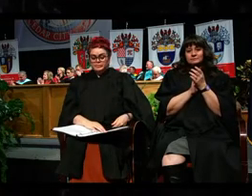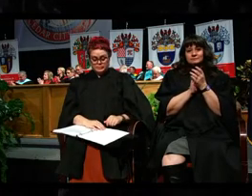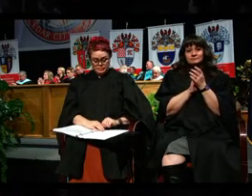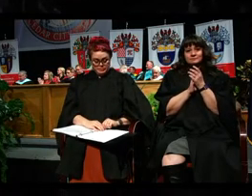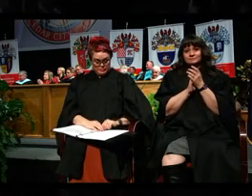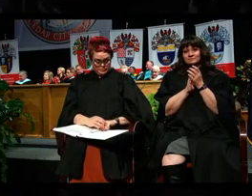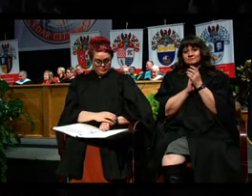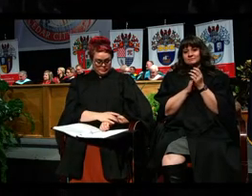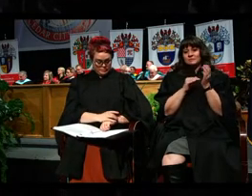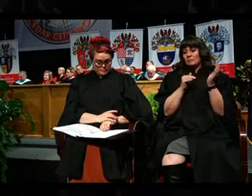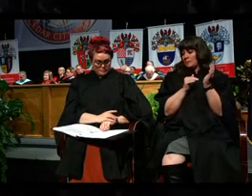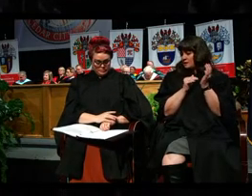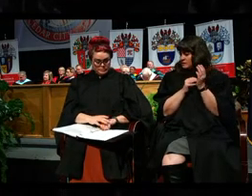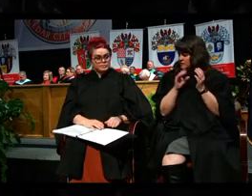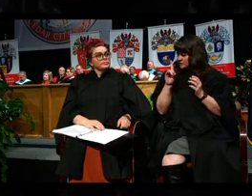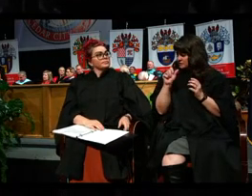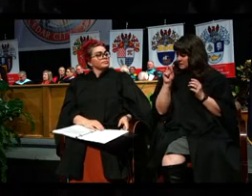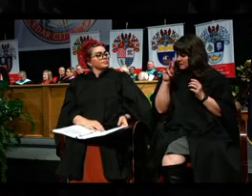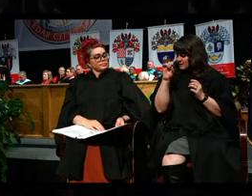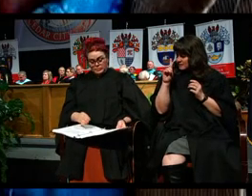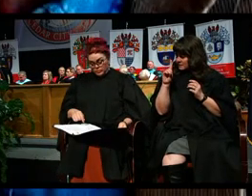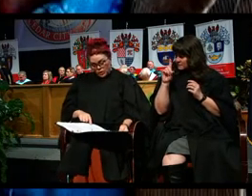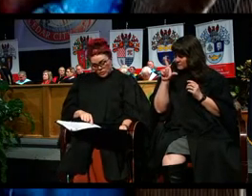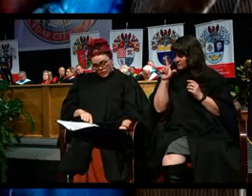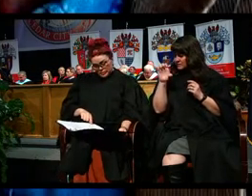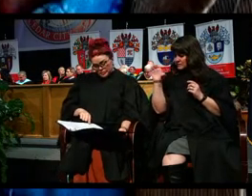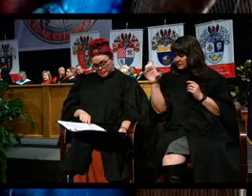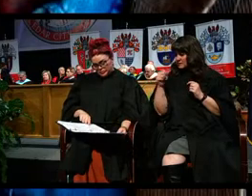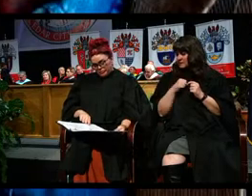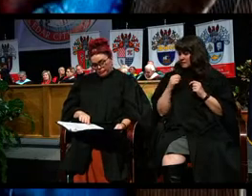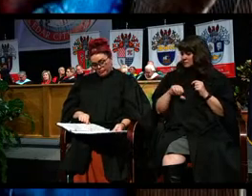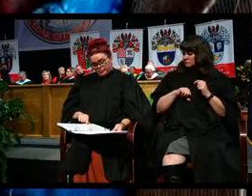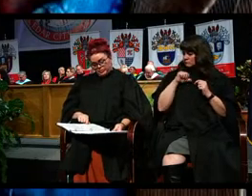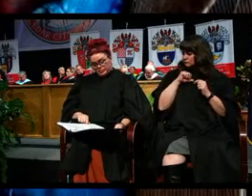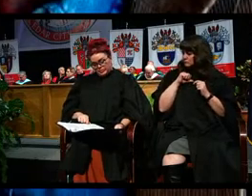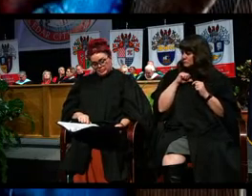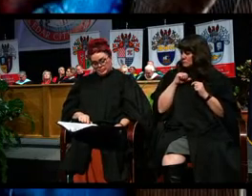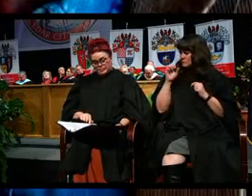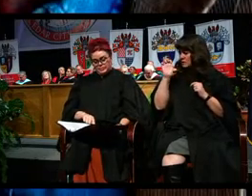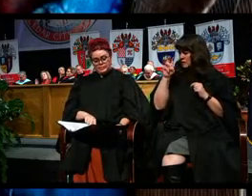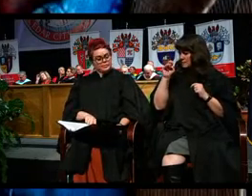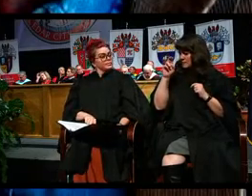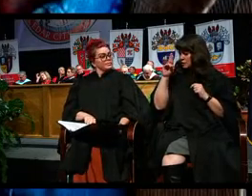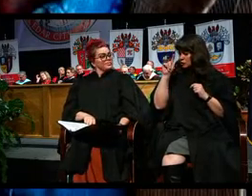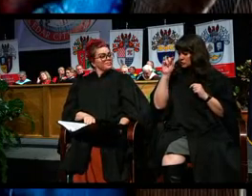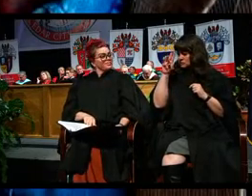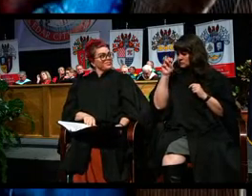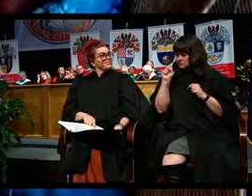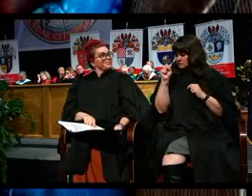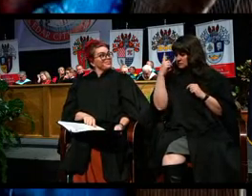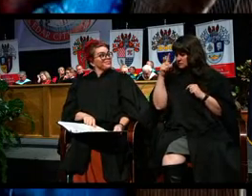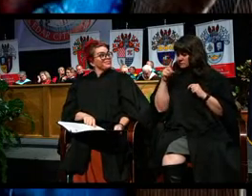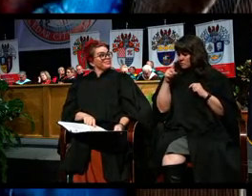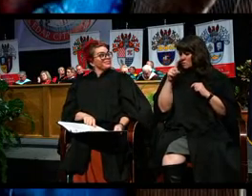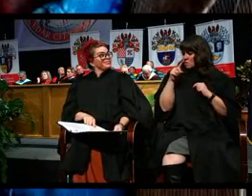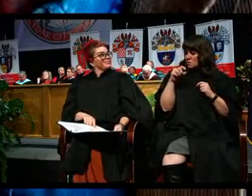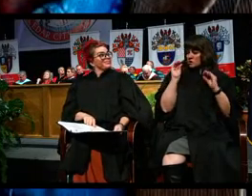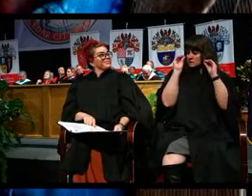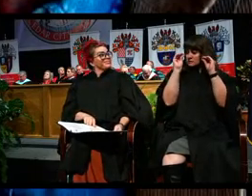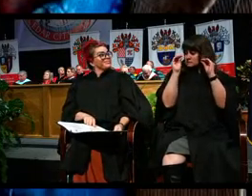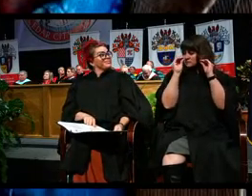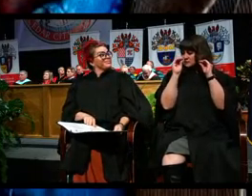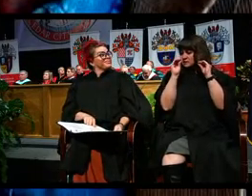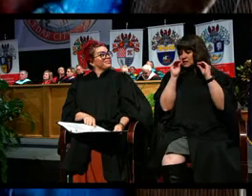Dr. David Lee is a proud professor emeritus of SUU who spent 32 years teaching and inspiring Thunderbirds and served